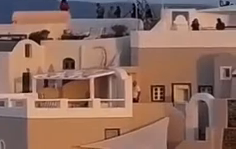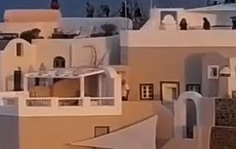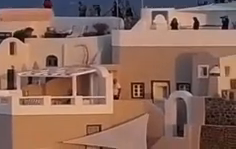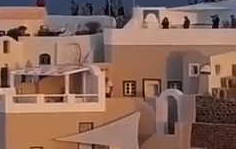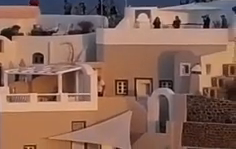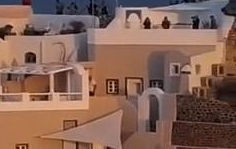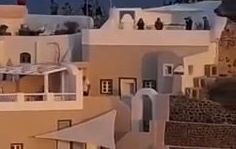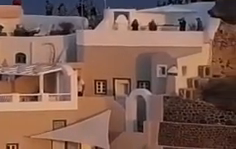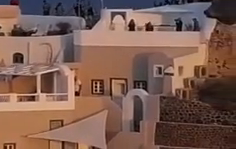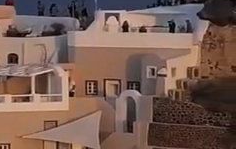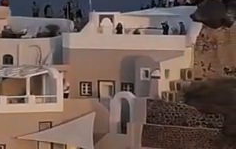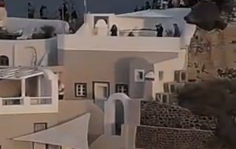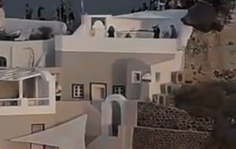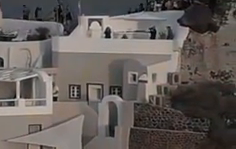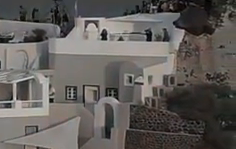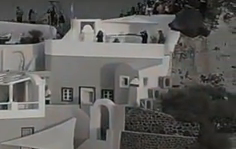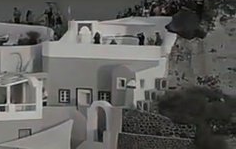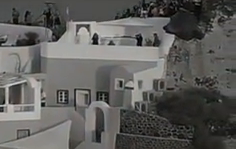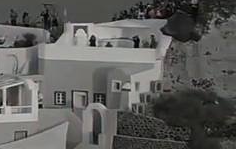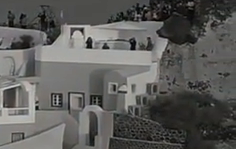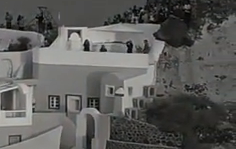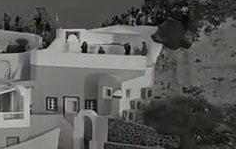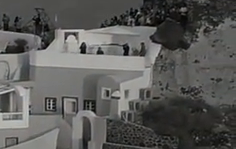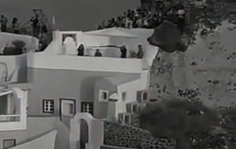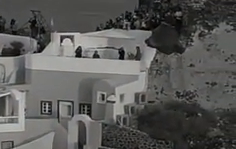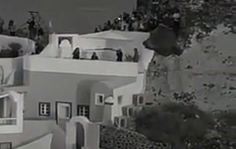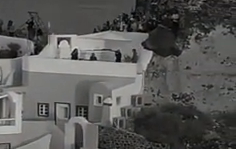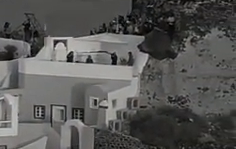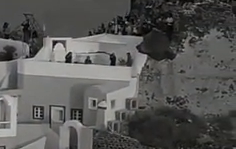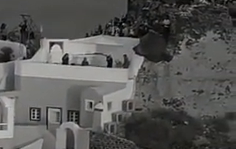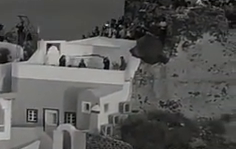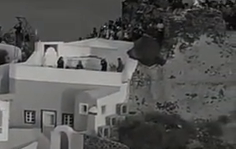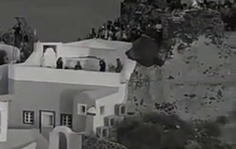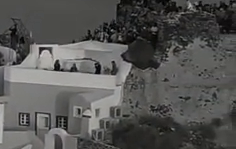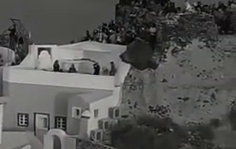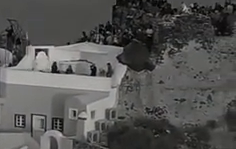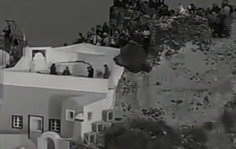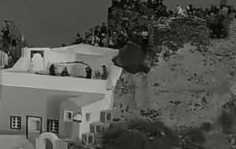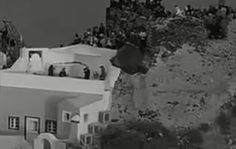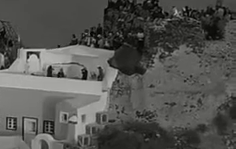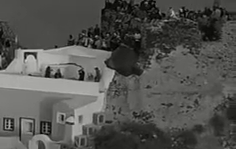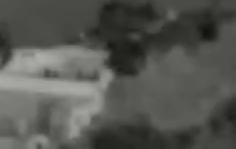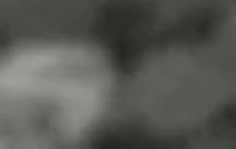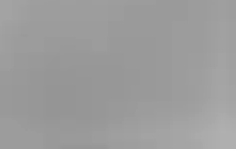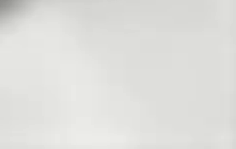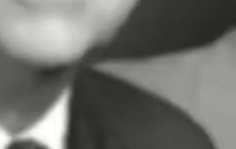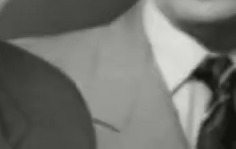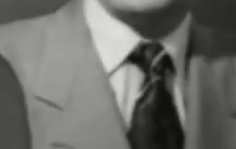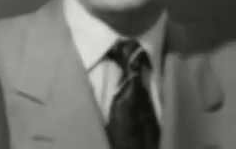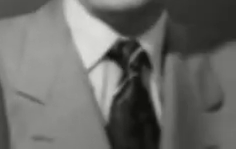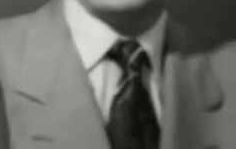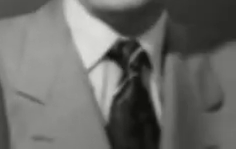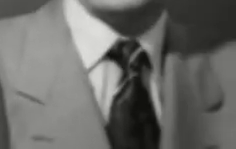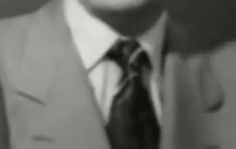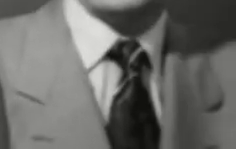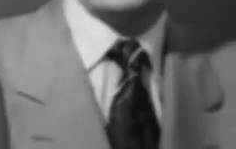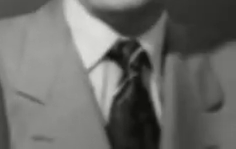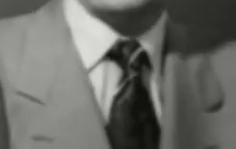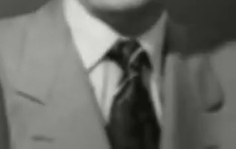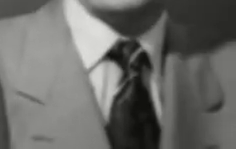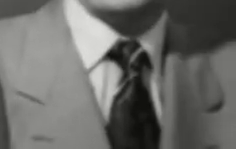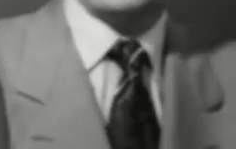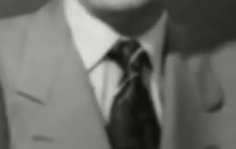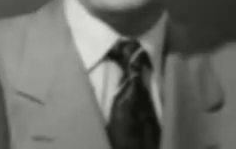as relevant today as it was 2,000 years ago when Jesus first spoke those words.